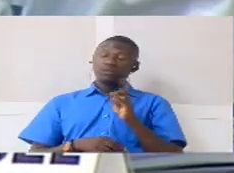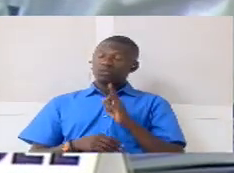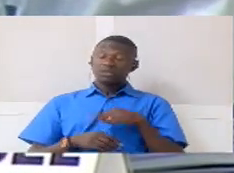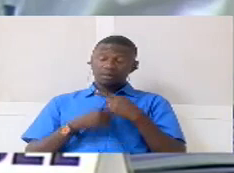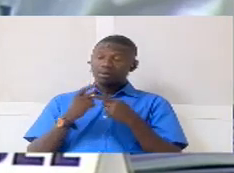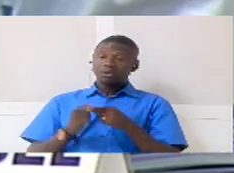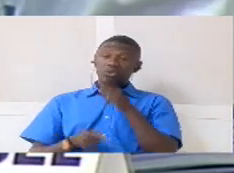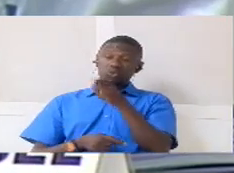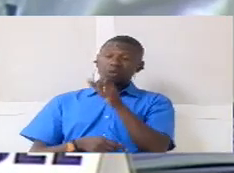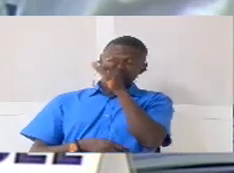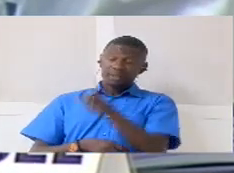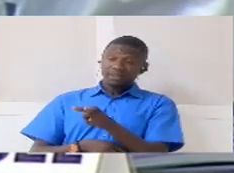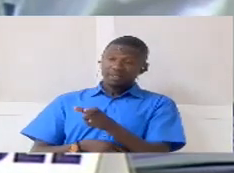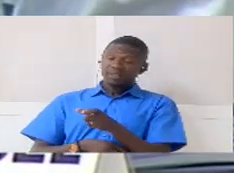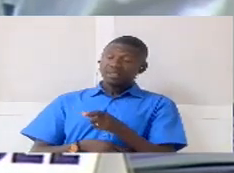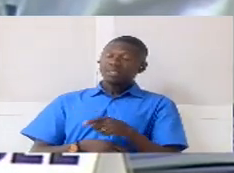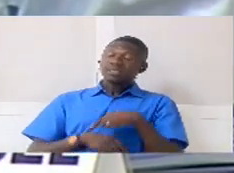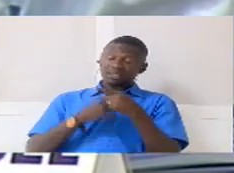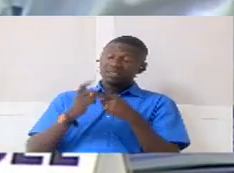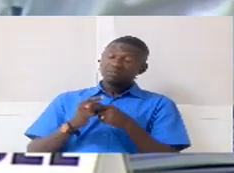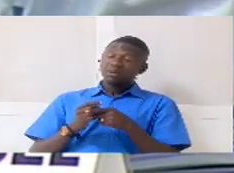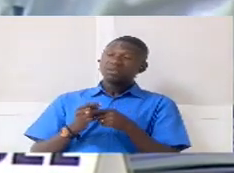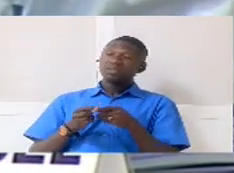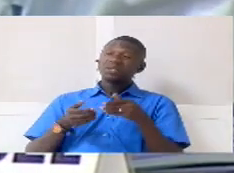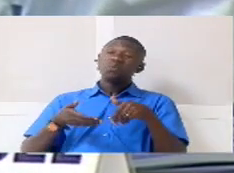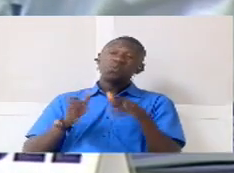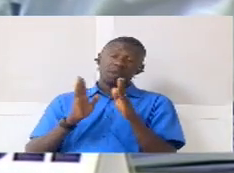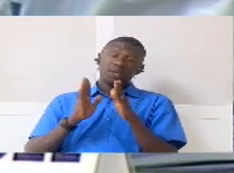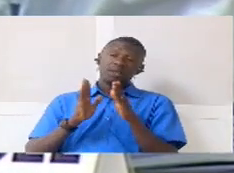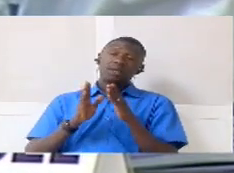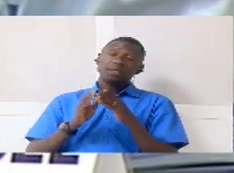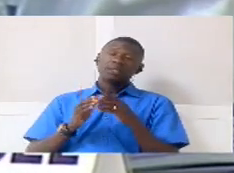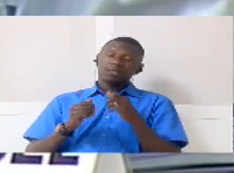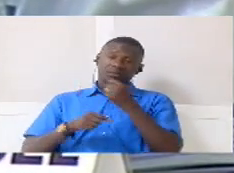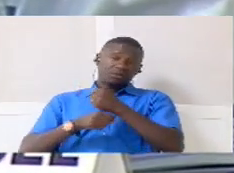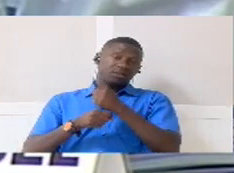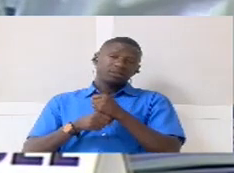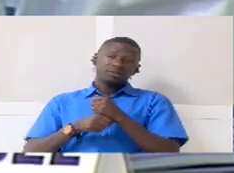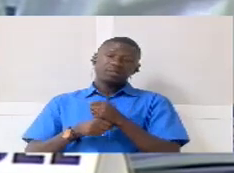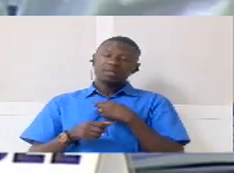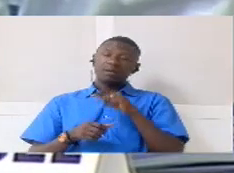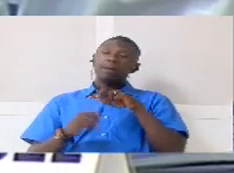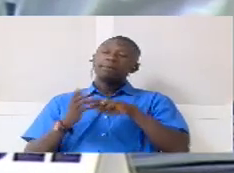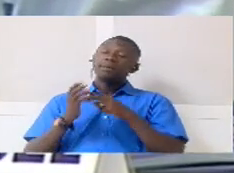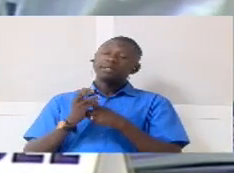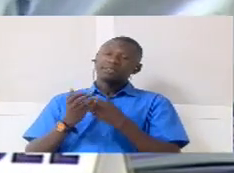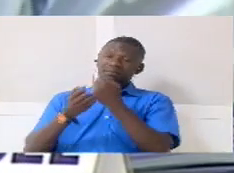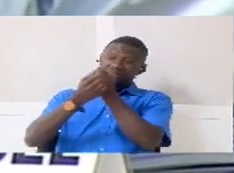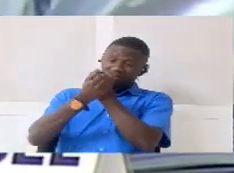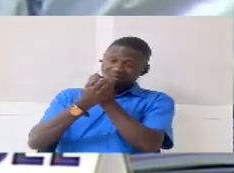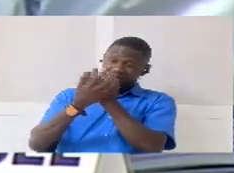an indictment against the system. That the prison in this country is